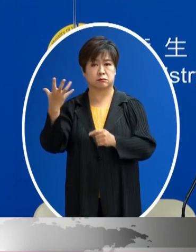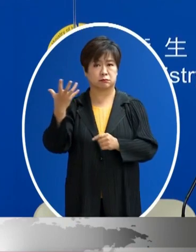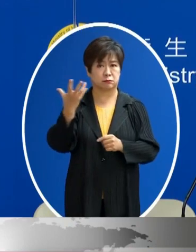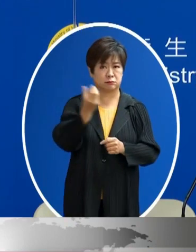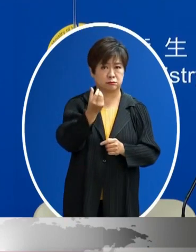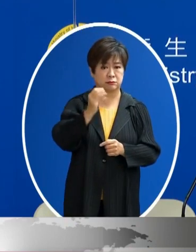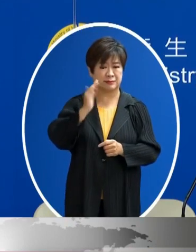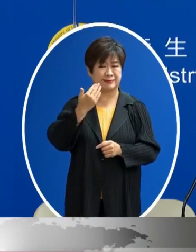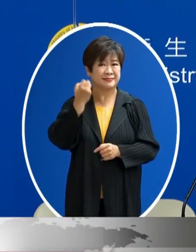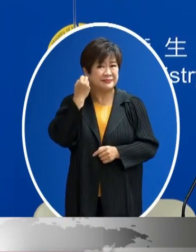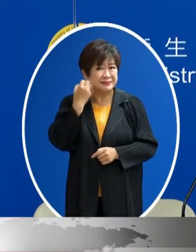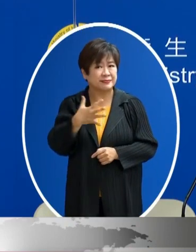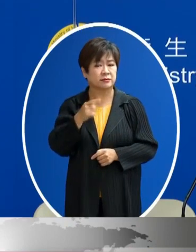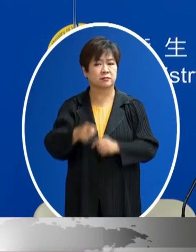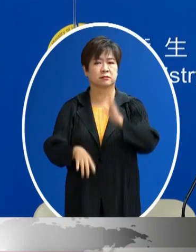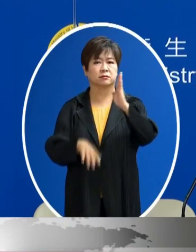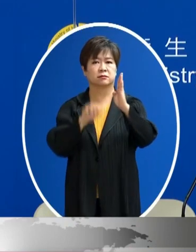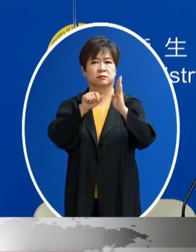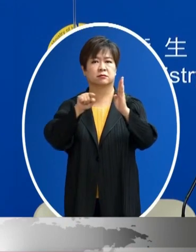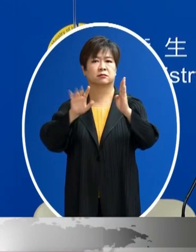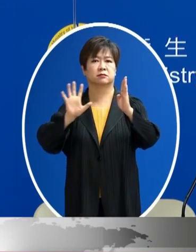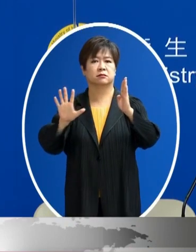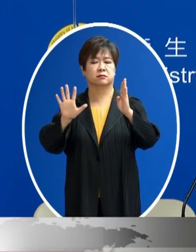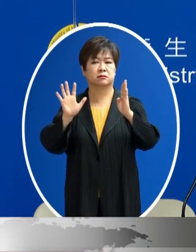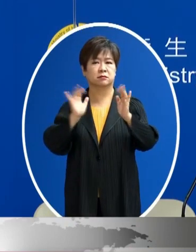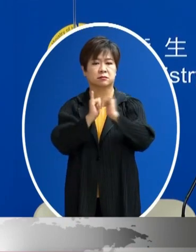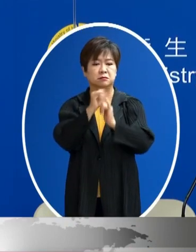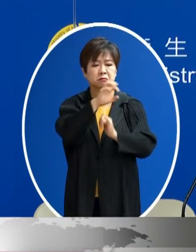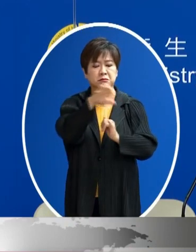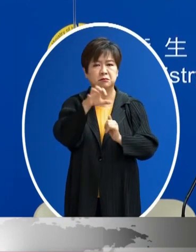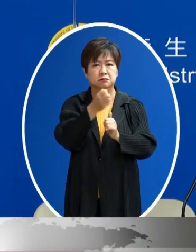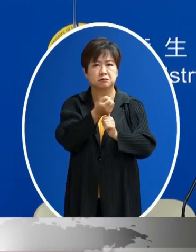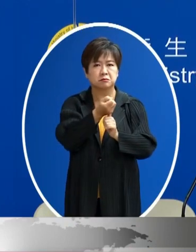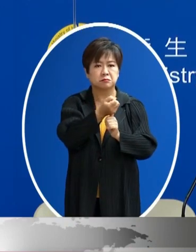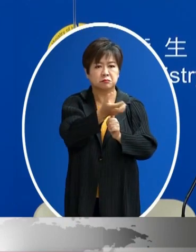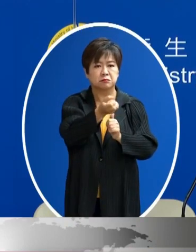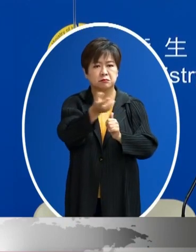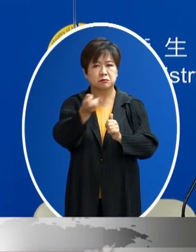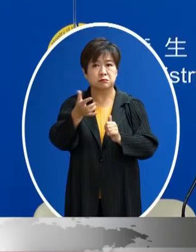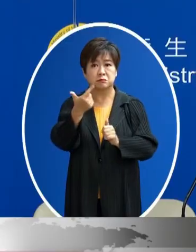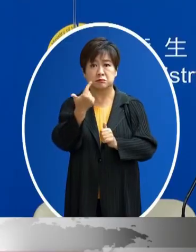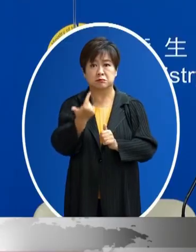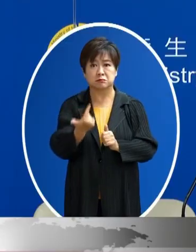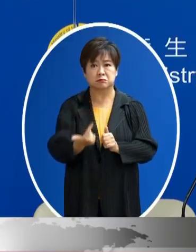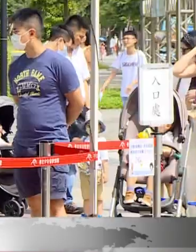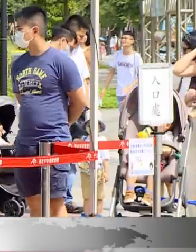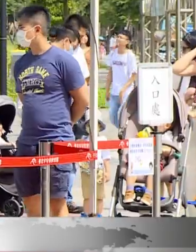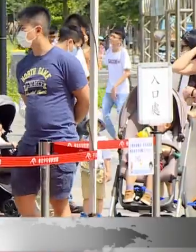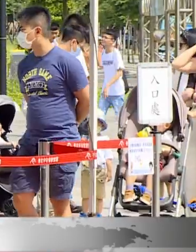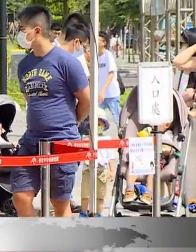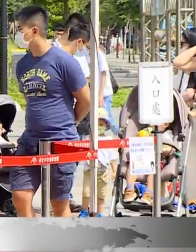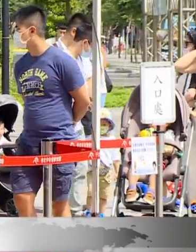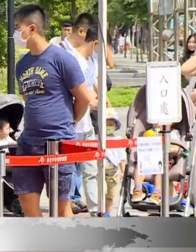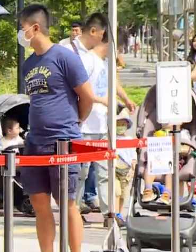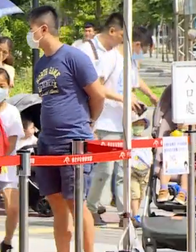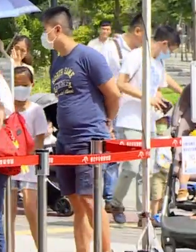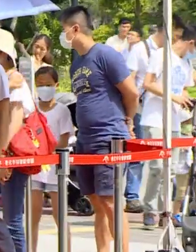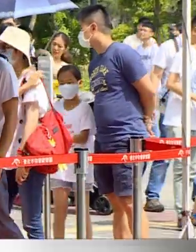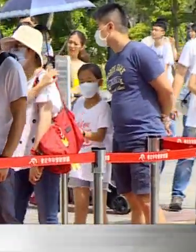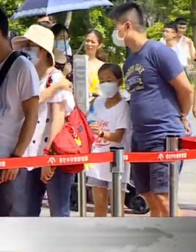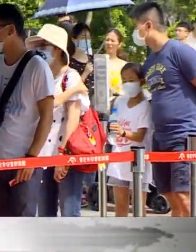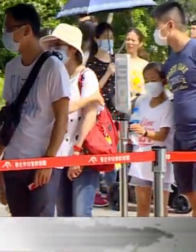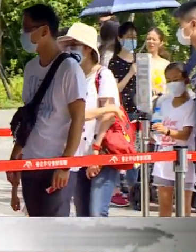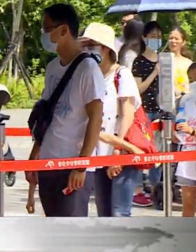will likely continue to spread throughout the community in some way and eventually replace BA.2 as the dominant strain. The CECC says